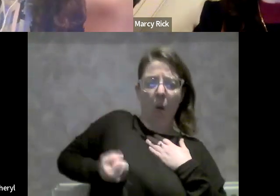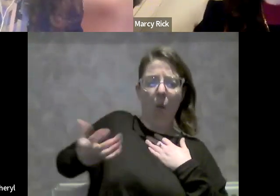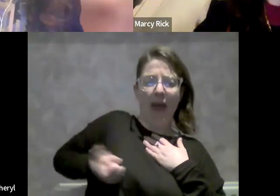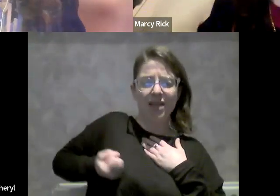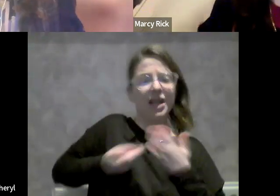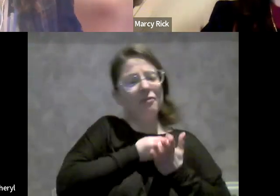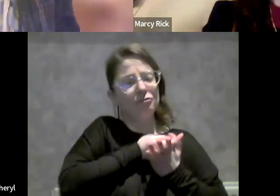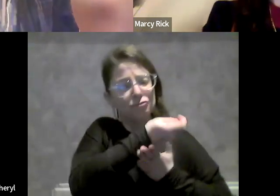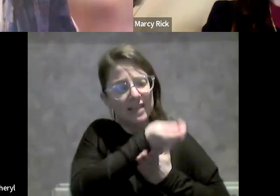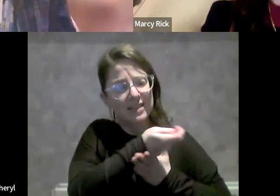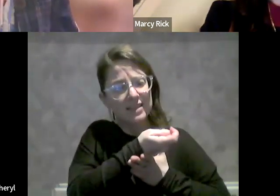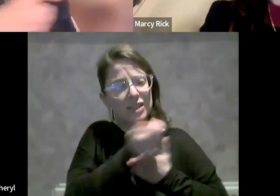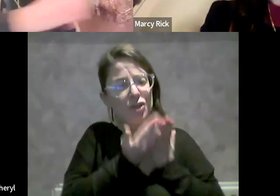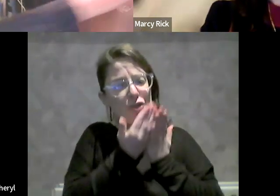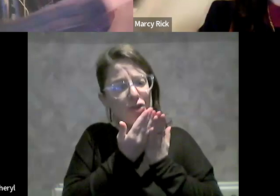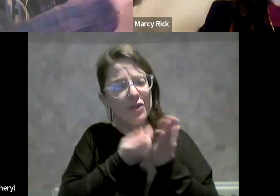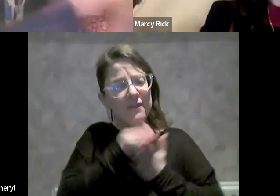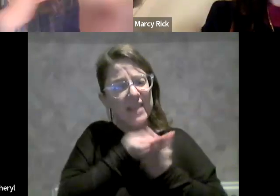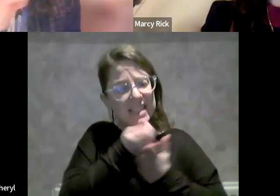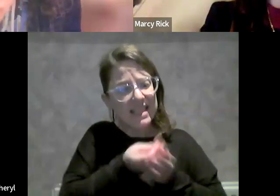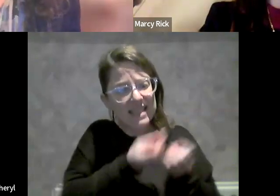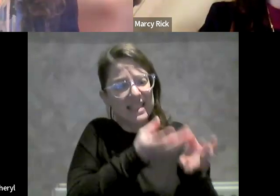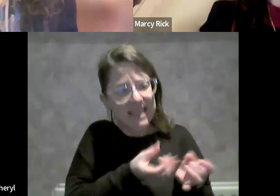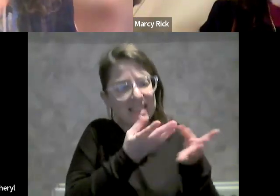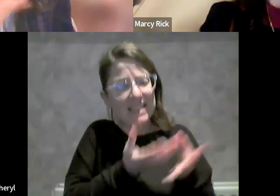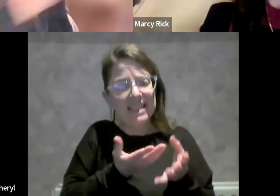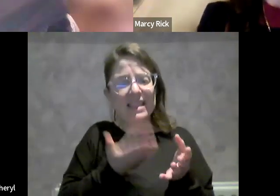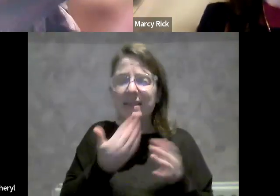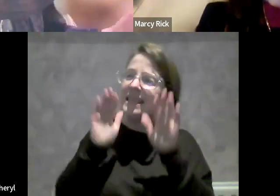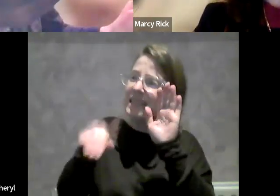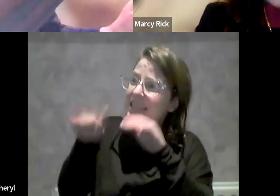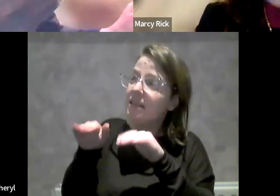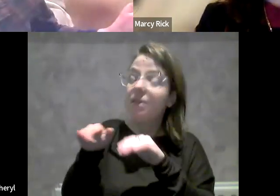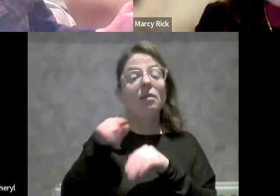and student fees. They were afraid of the dark.